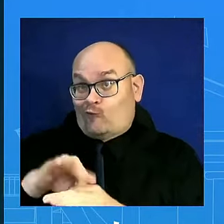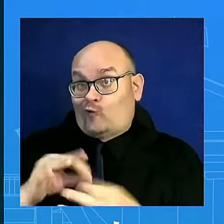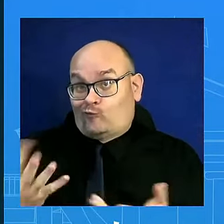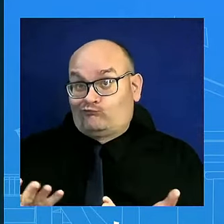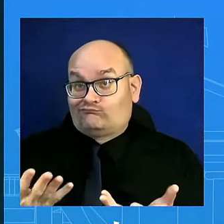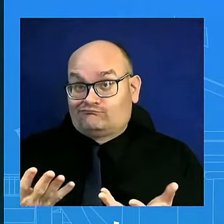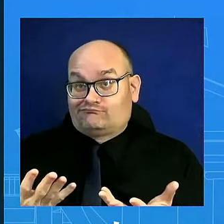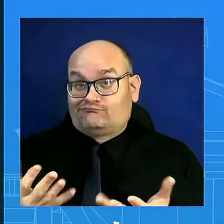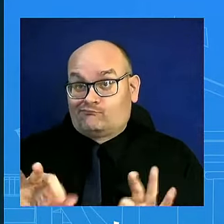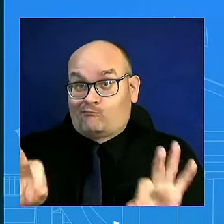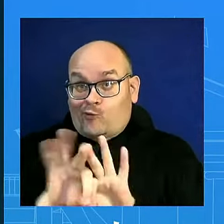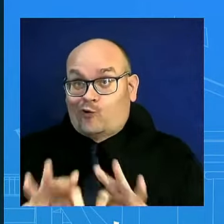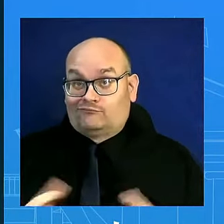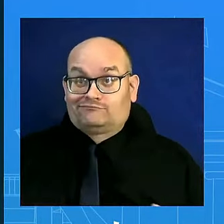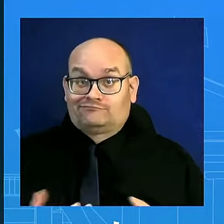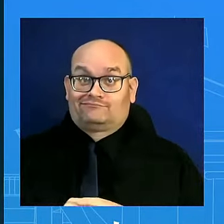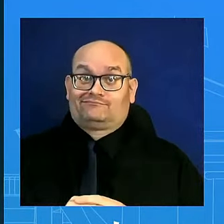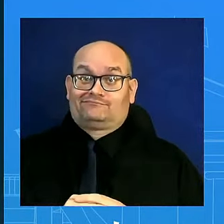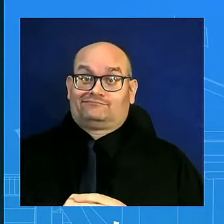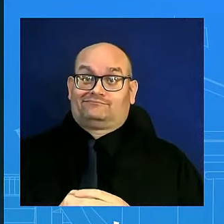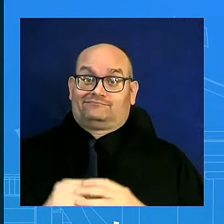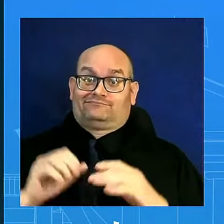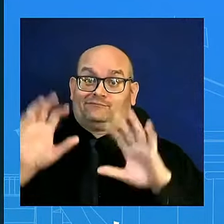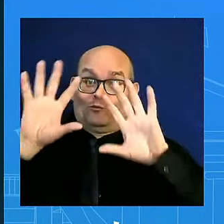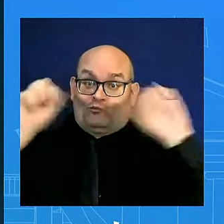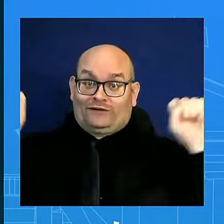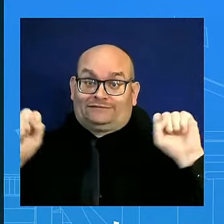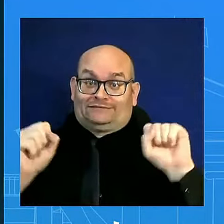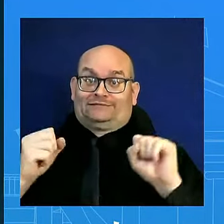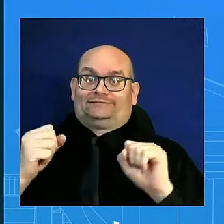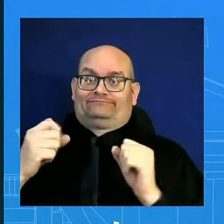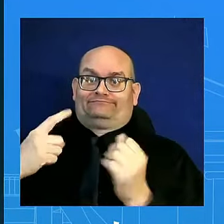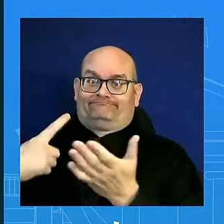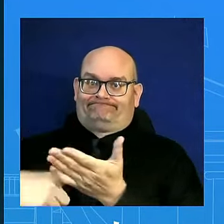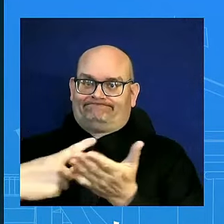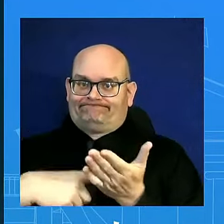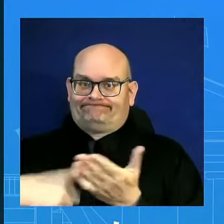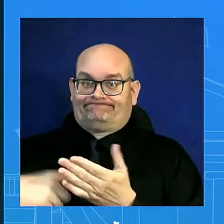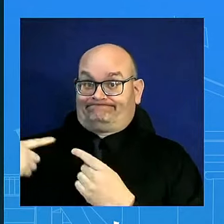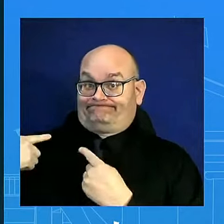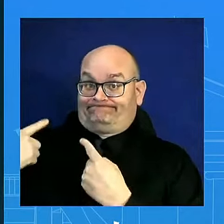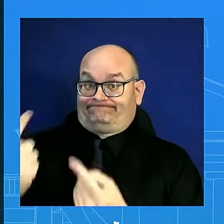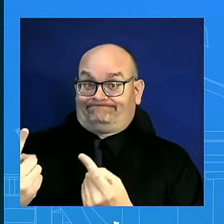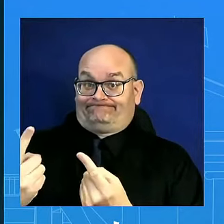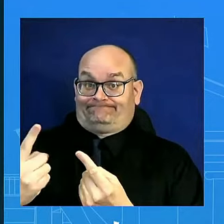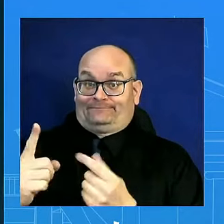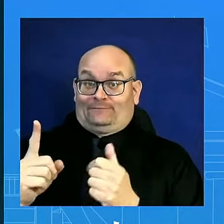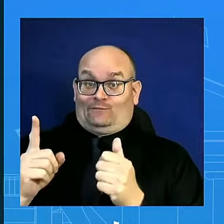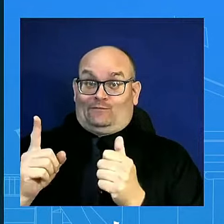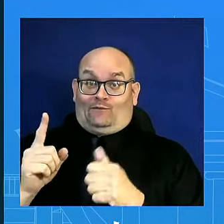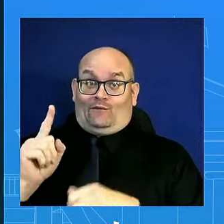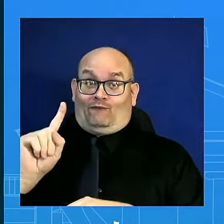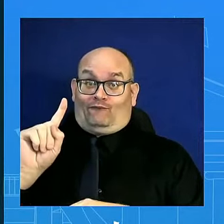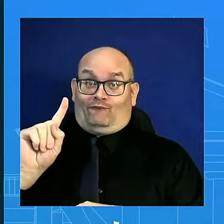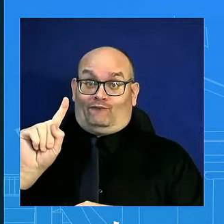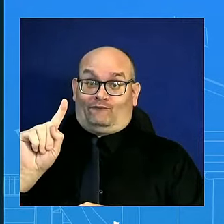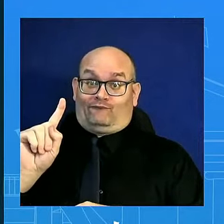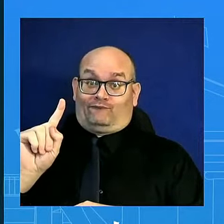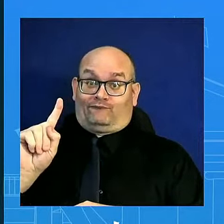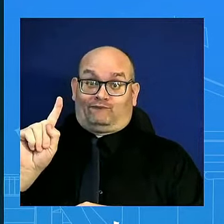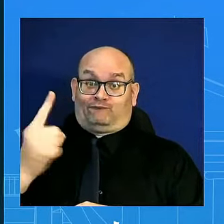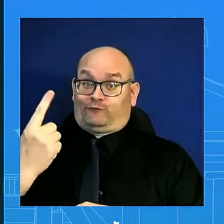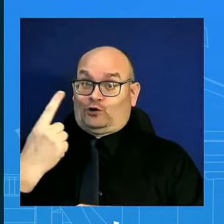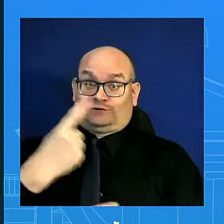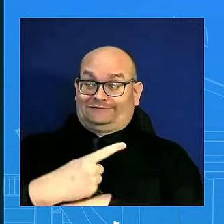obviously the vice president and the president have spoken to since almost day one of their administration, when the president signed